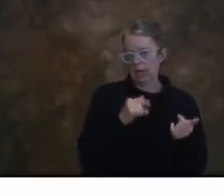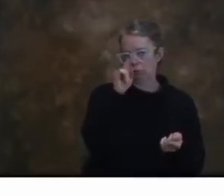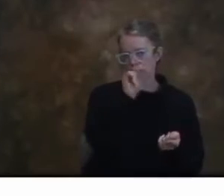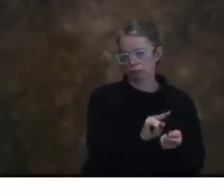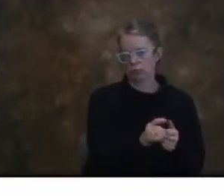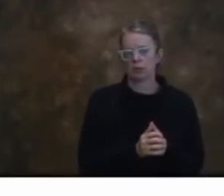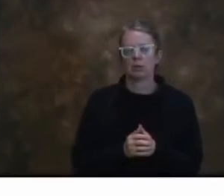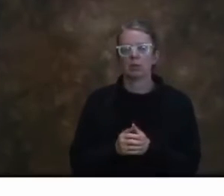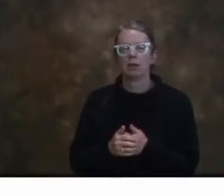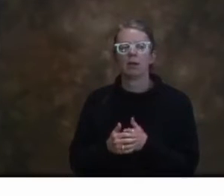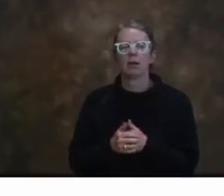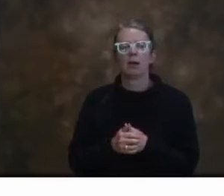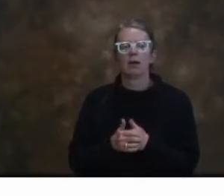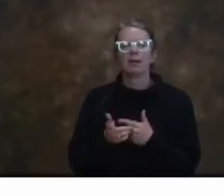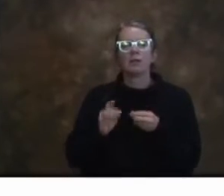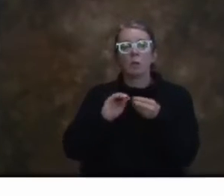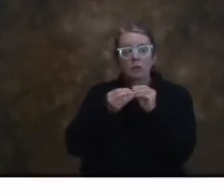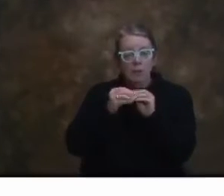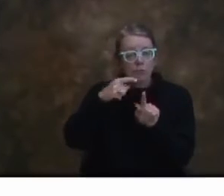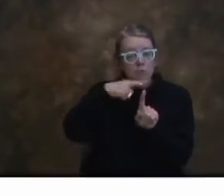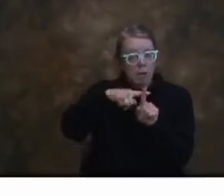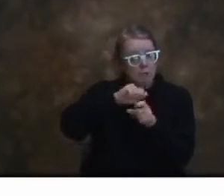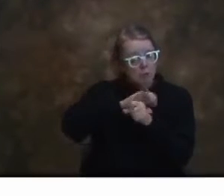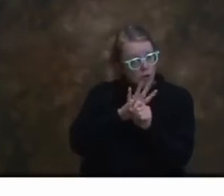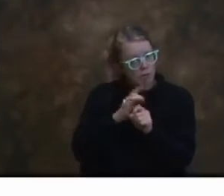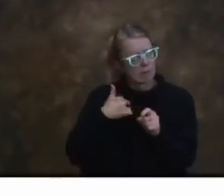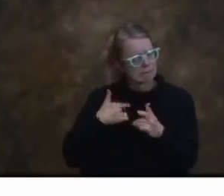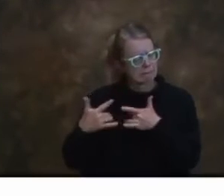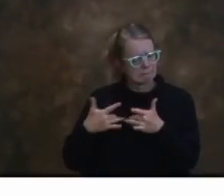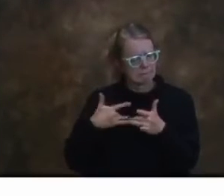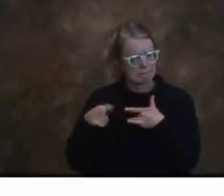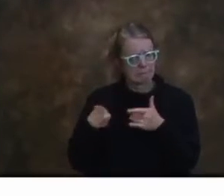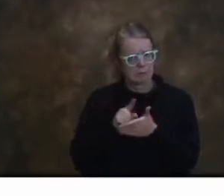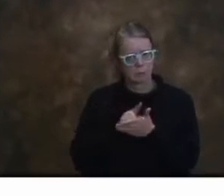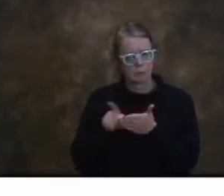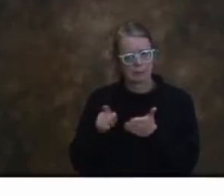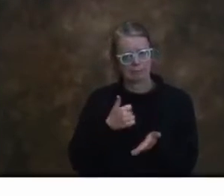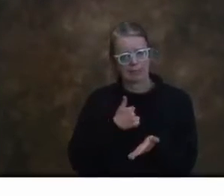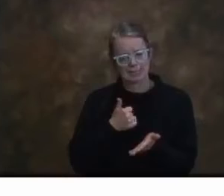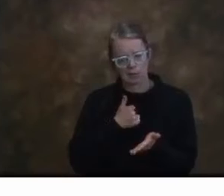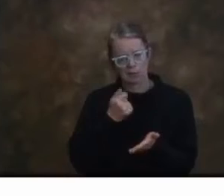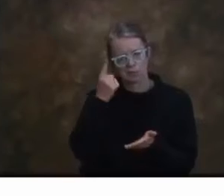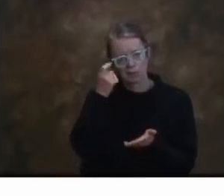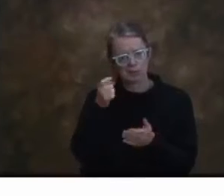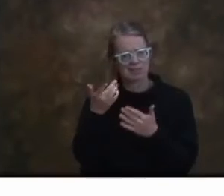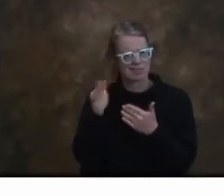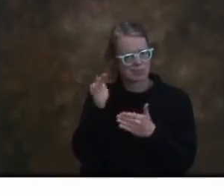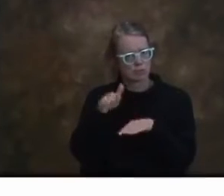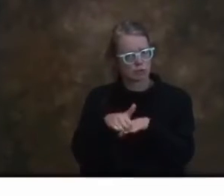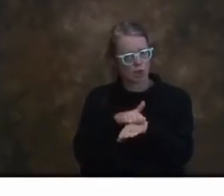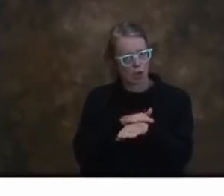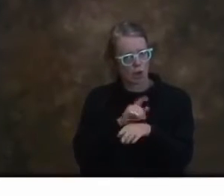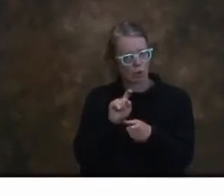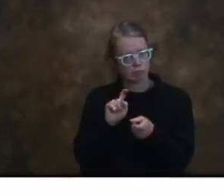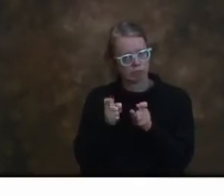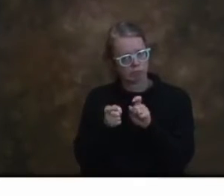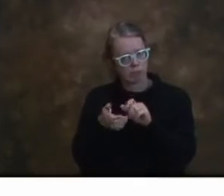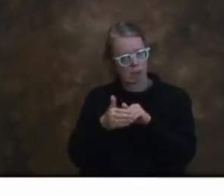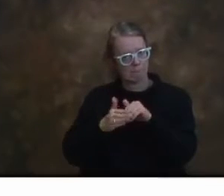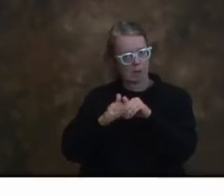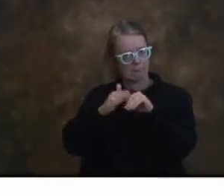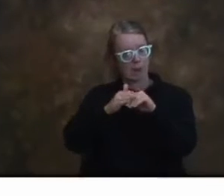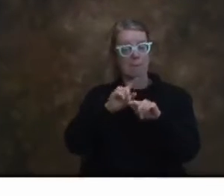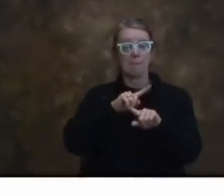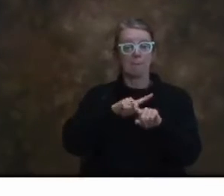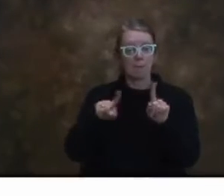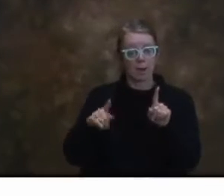While case rates have worried me, most certainly this week with their slow change, It's been the vaccination arm of our